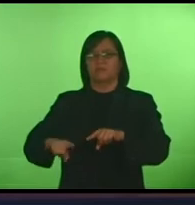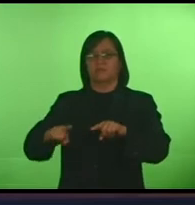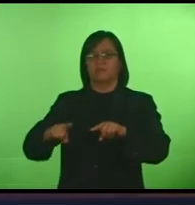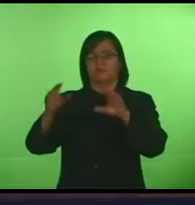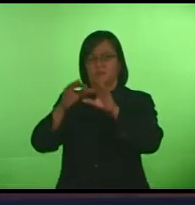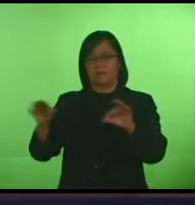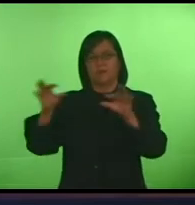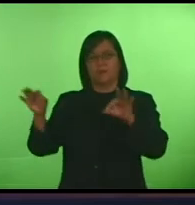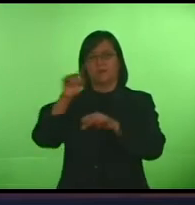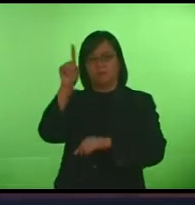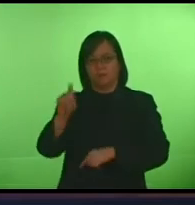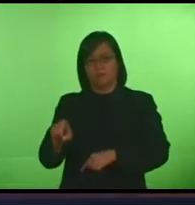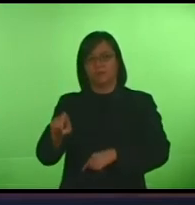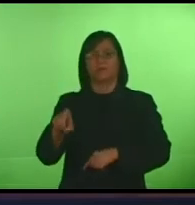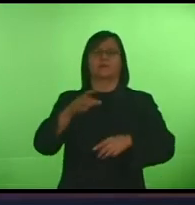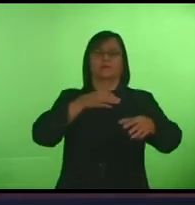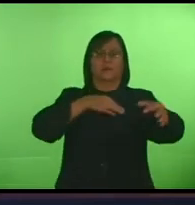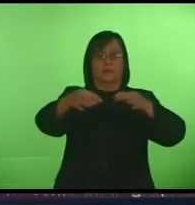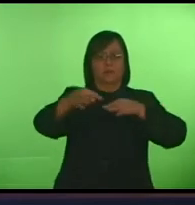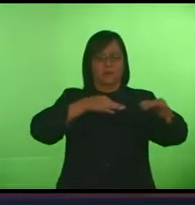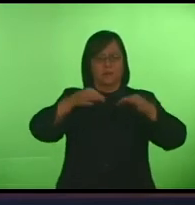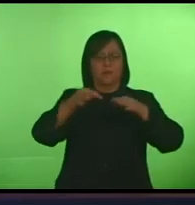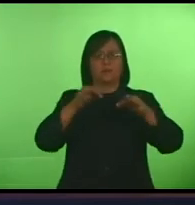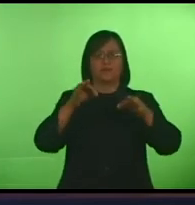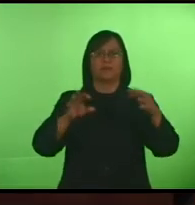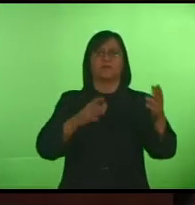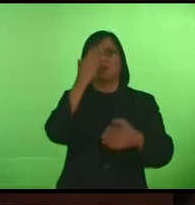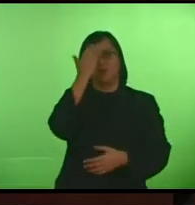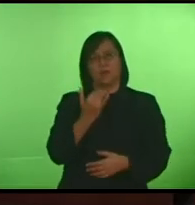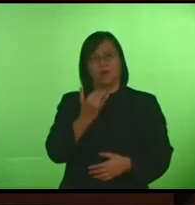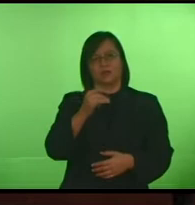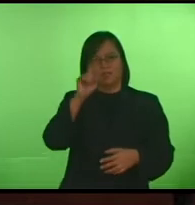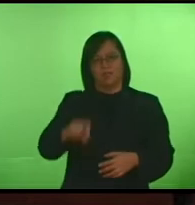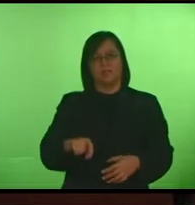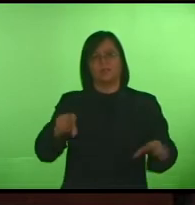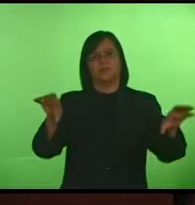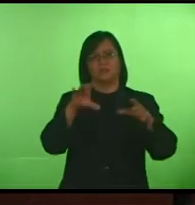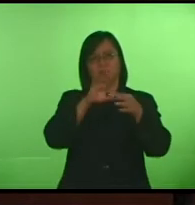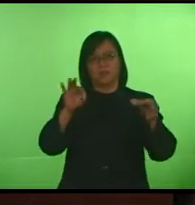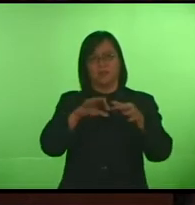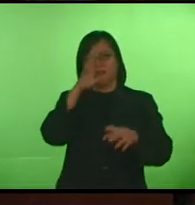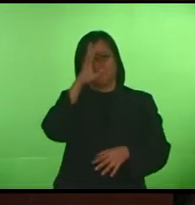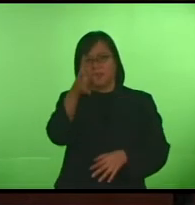explain the relevance of creative writing, write bibliographies correctly,